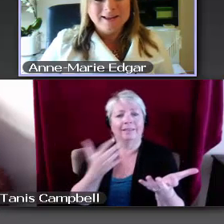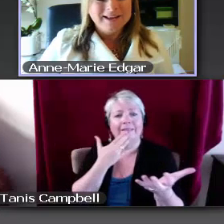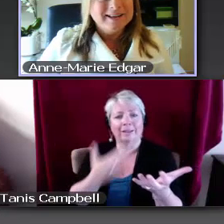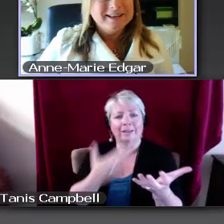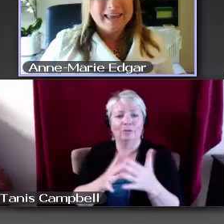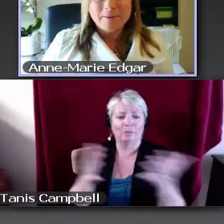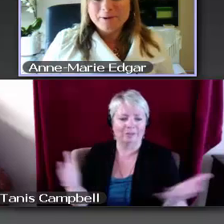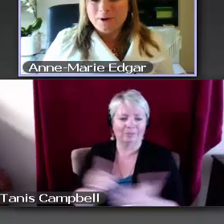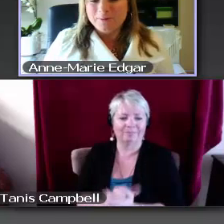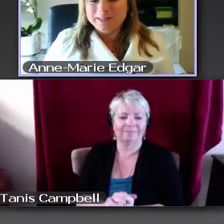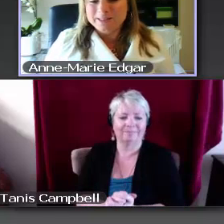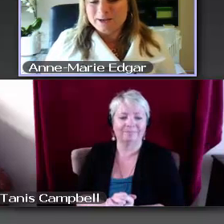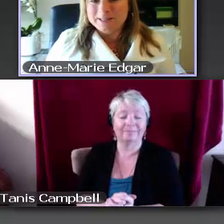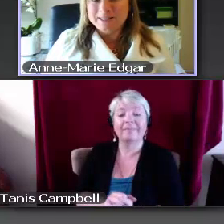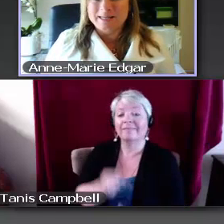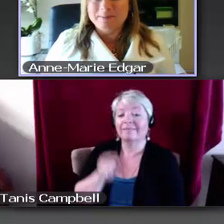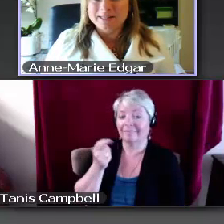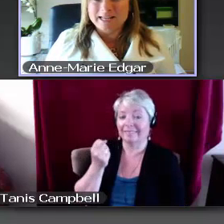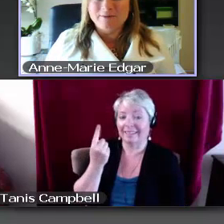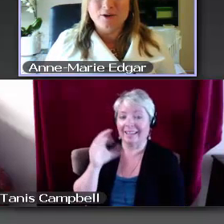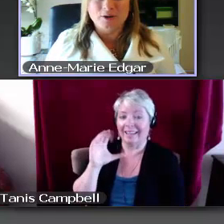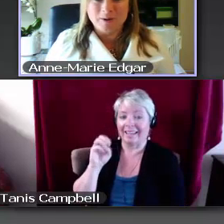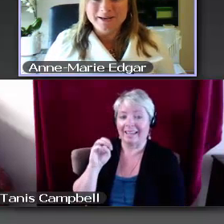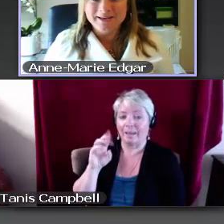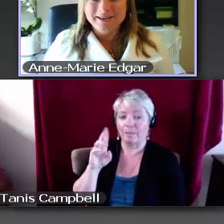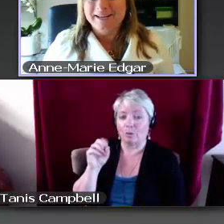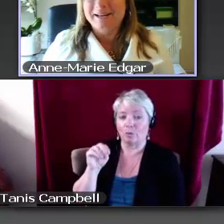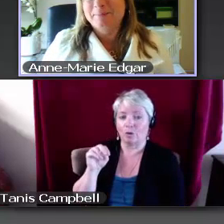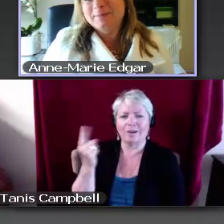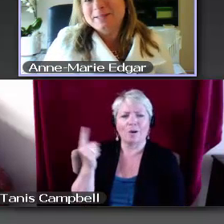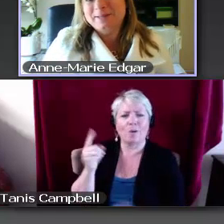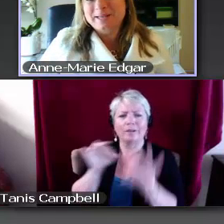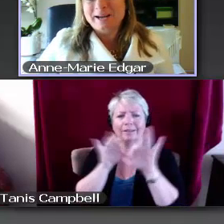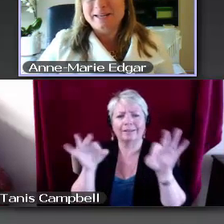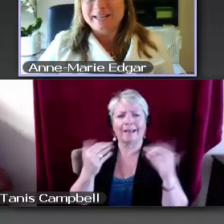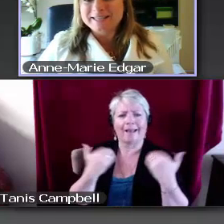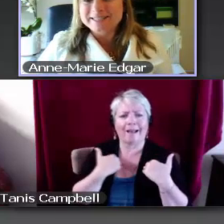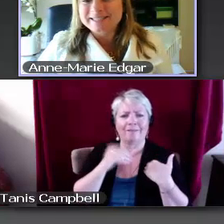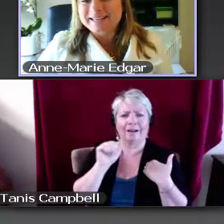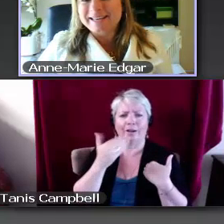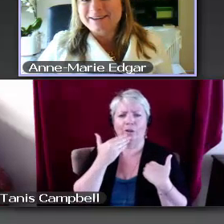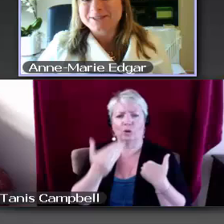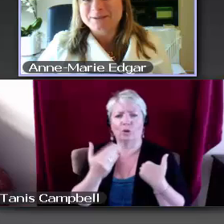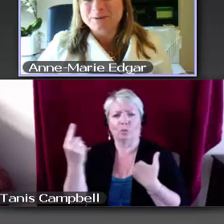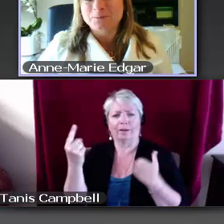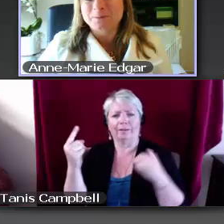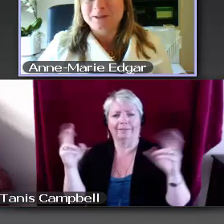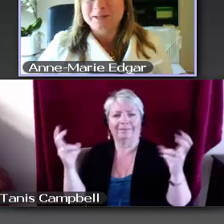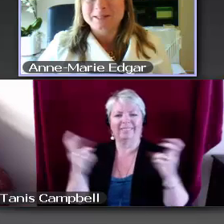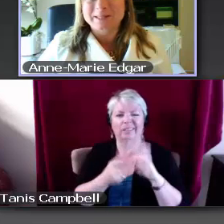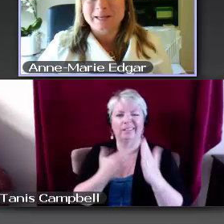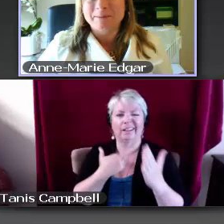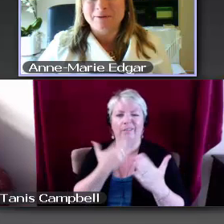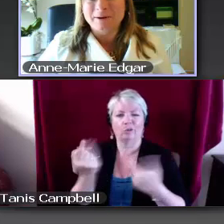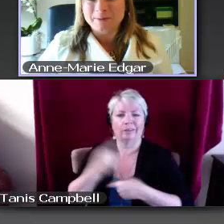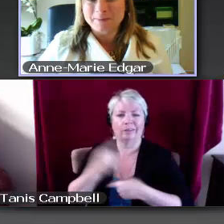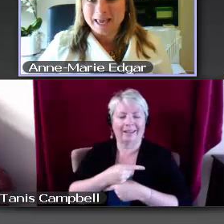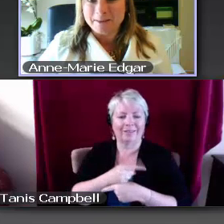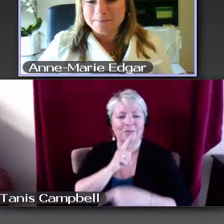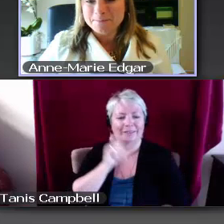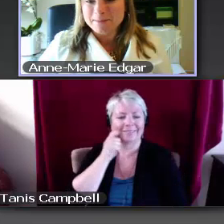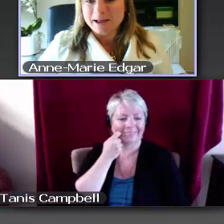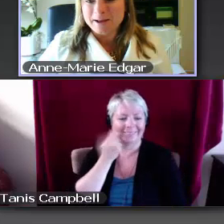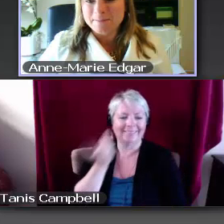Cameron. Cameron always signs his emails, have a good one. So it's kind of neat, you know, to read this email from